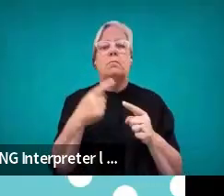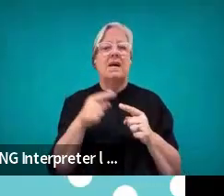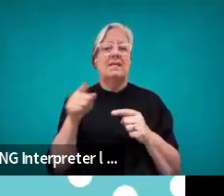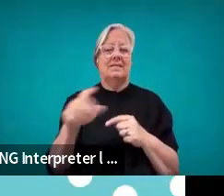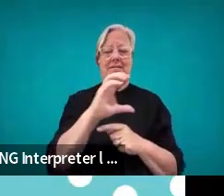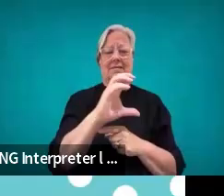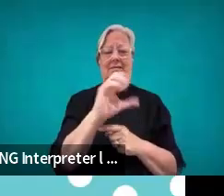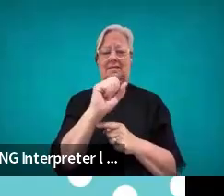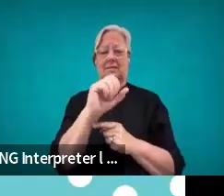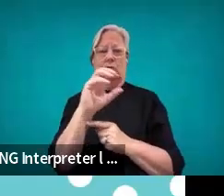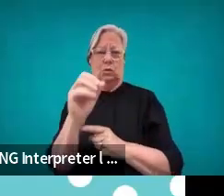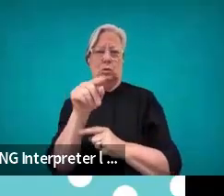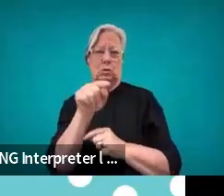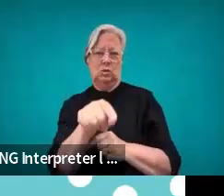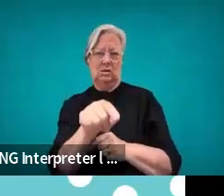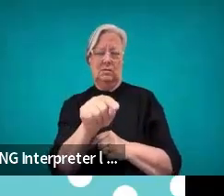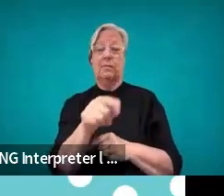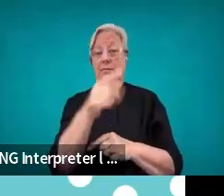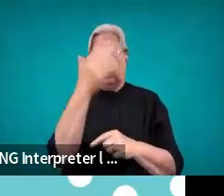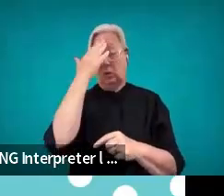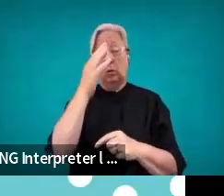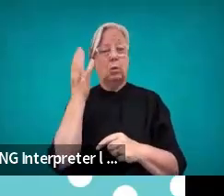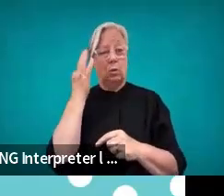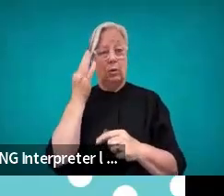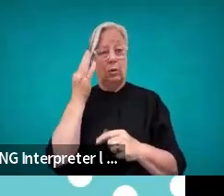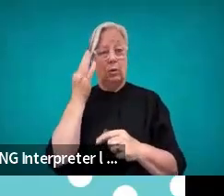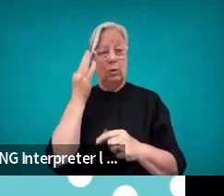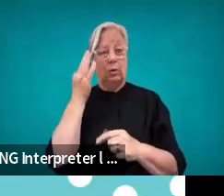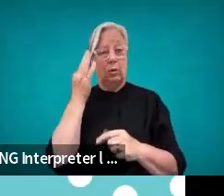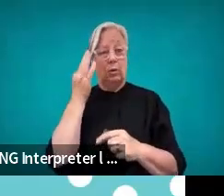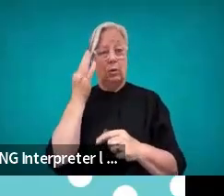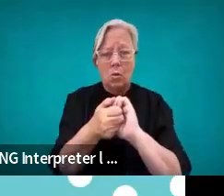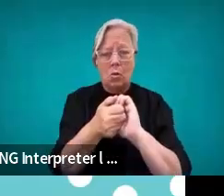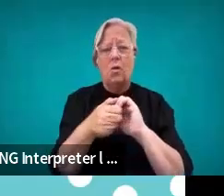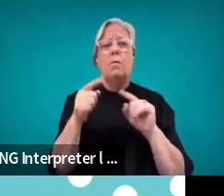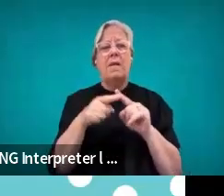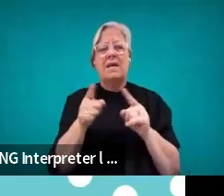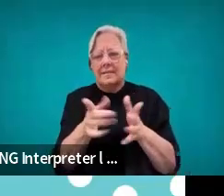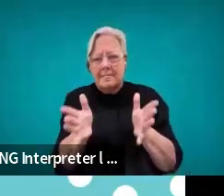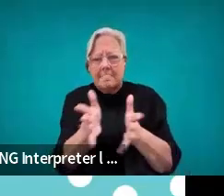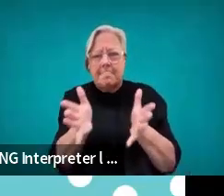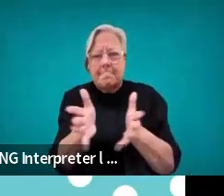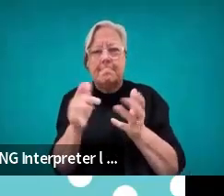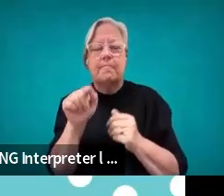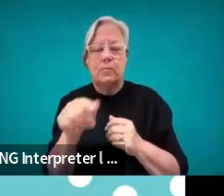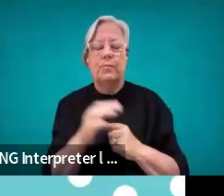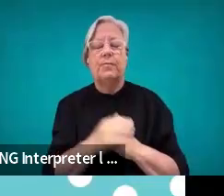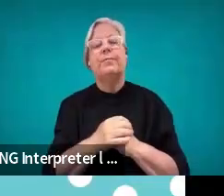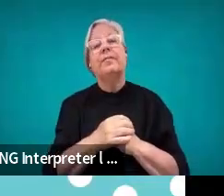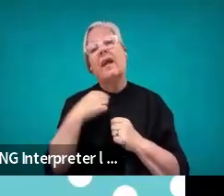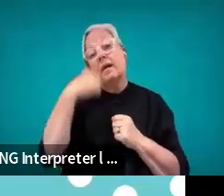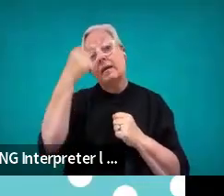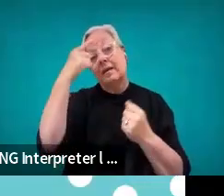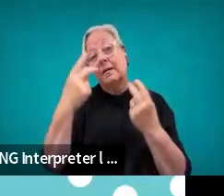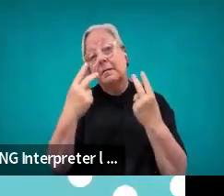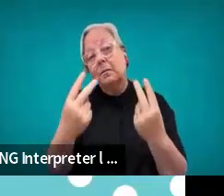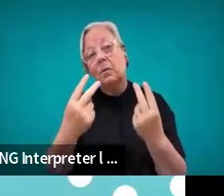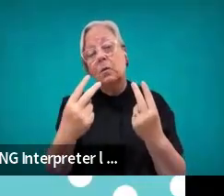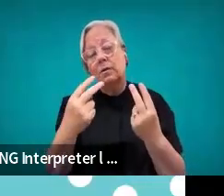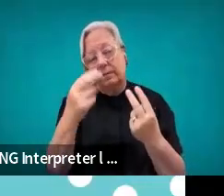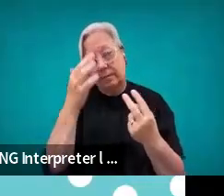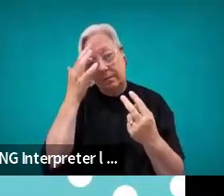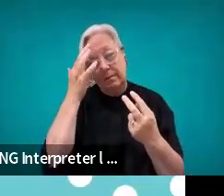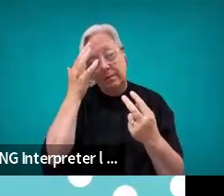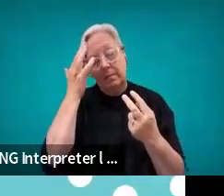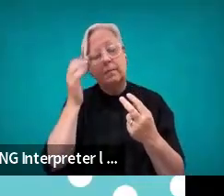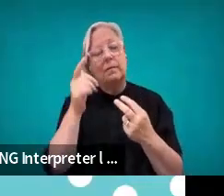including particularly women's rights organizations and movements. And importantly, the initiative does this in